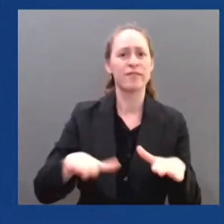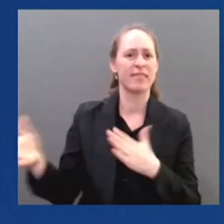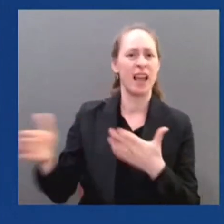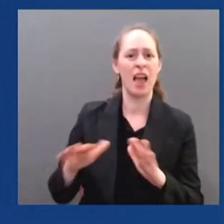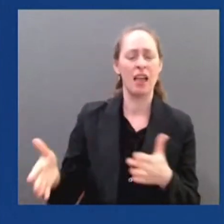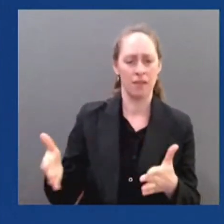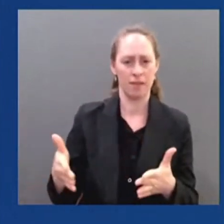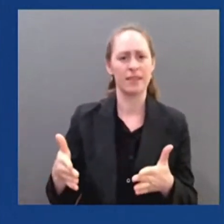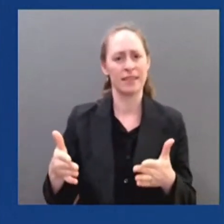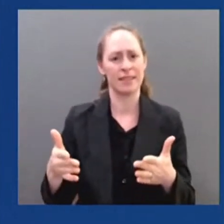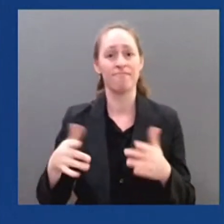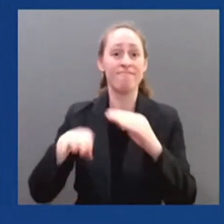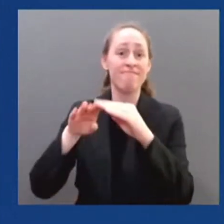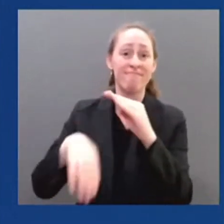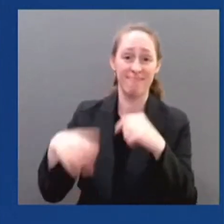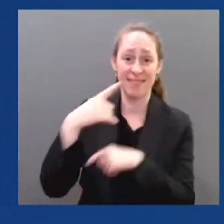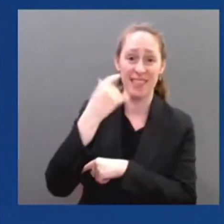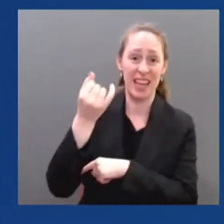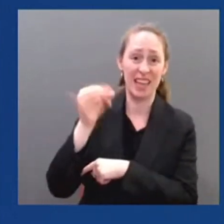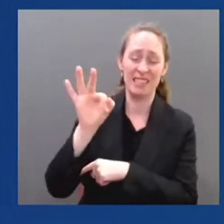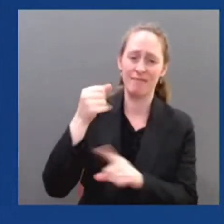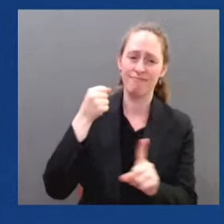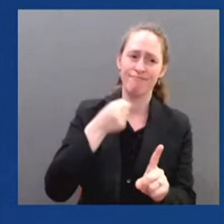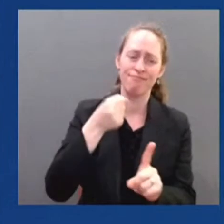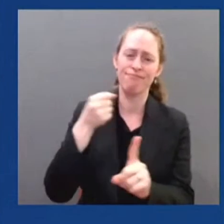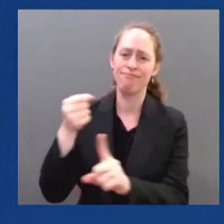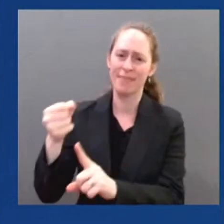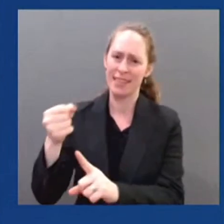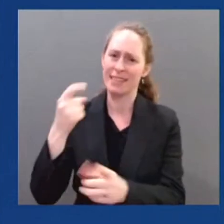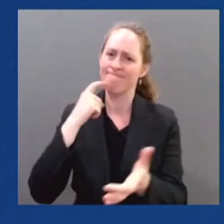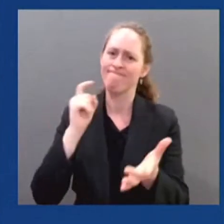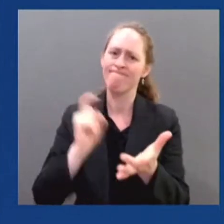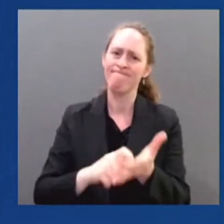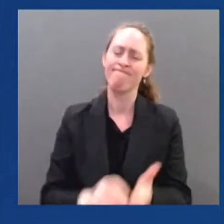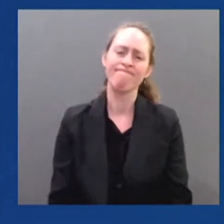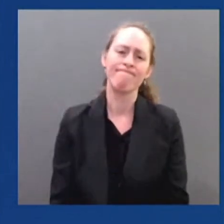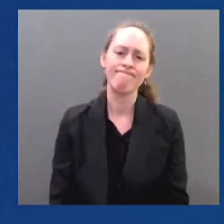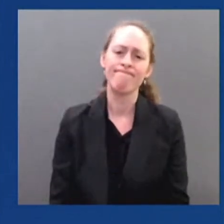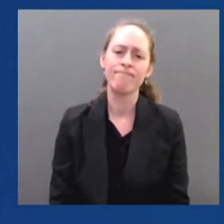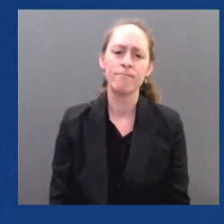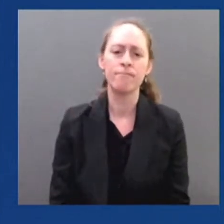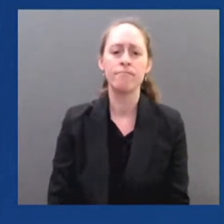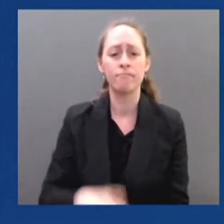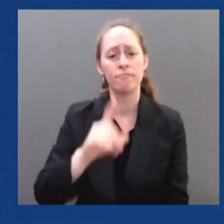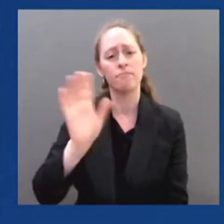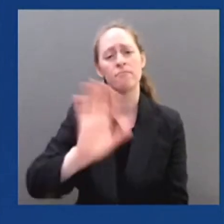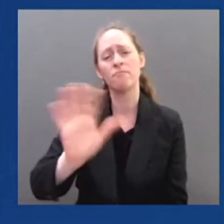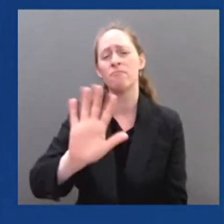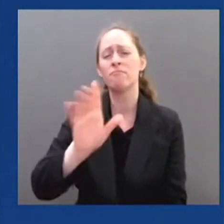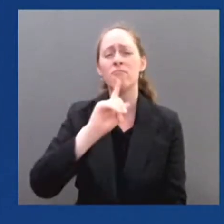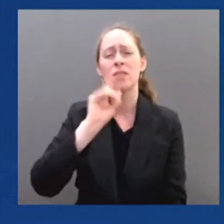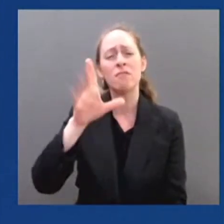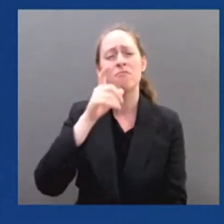infectious cause of death in children. No parent should have to face the stress of having a child who's severely